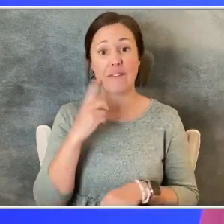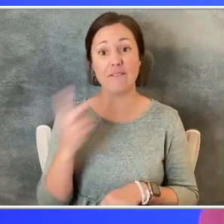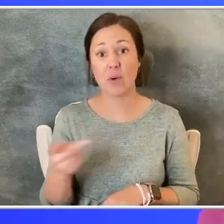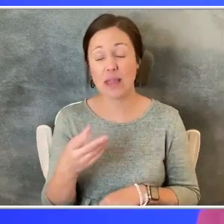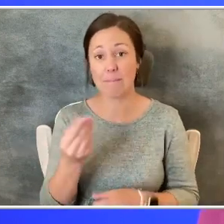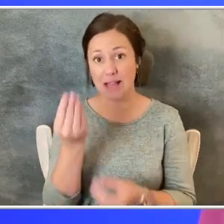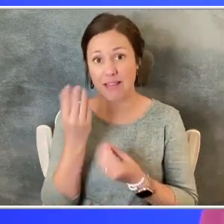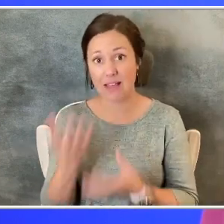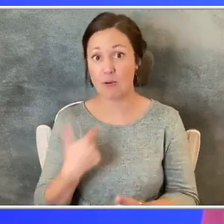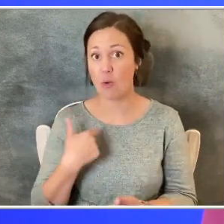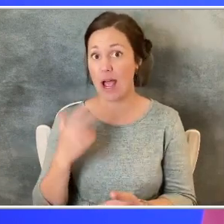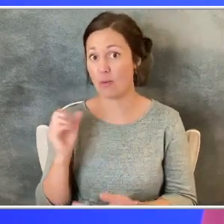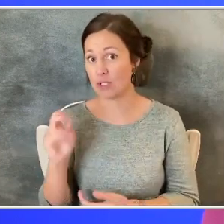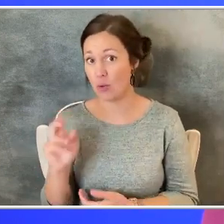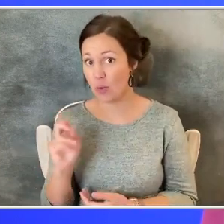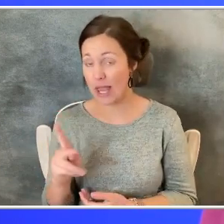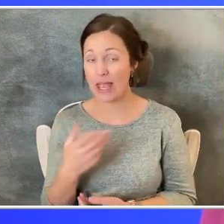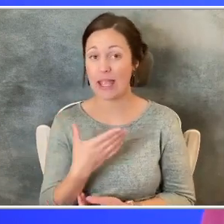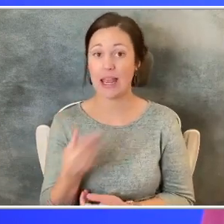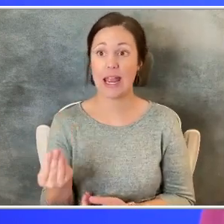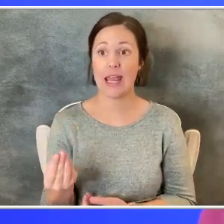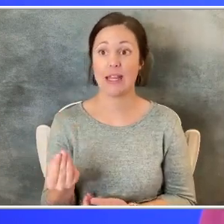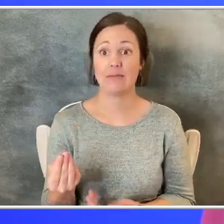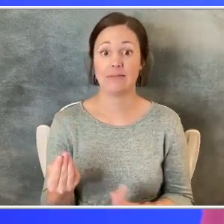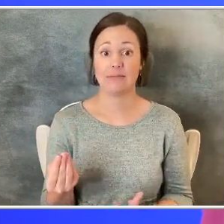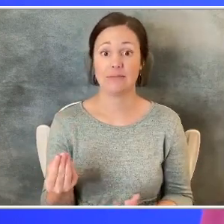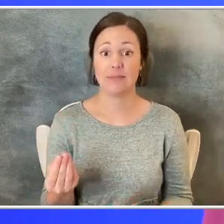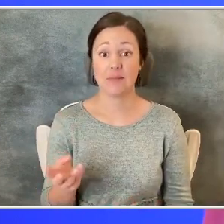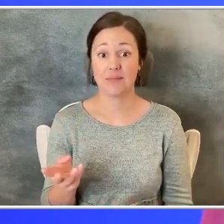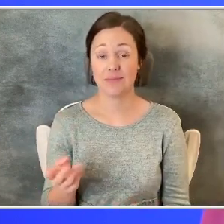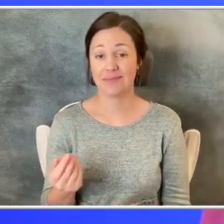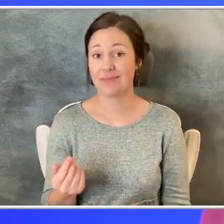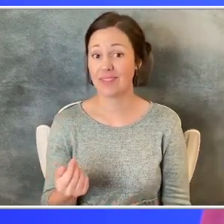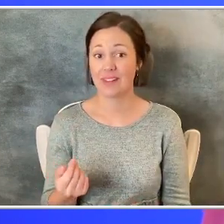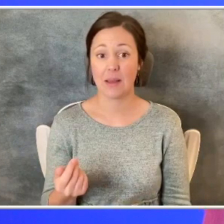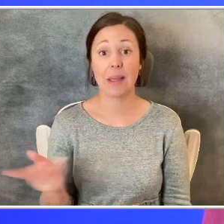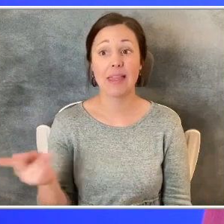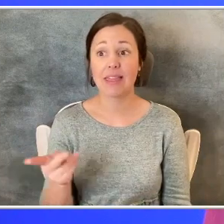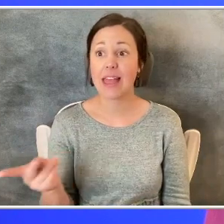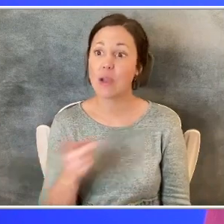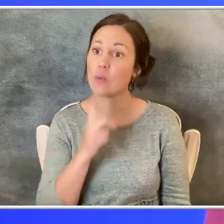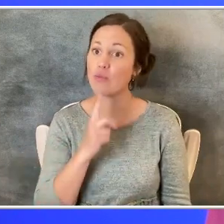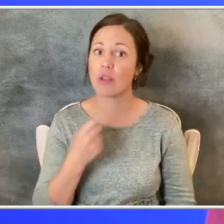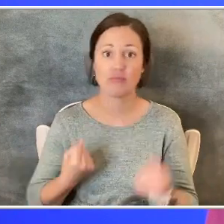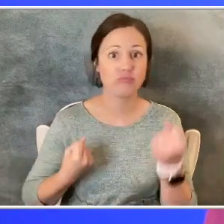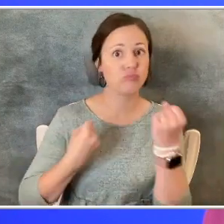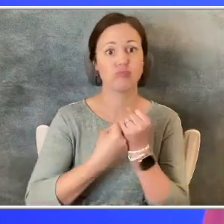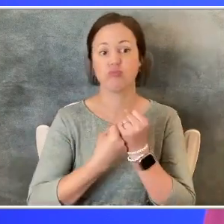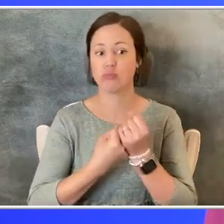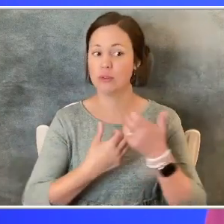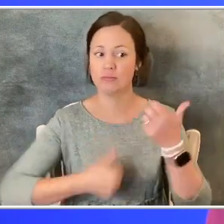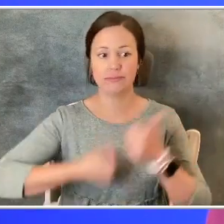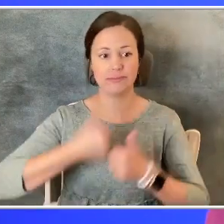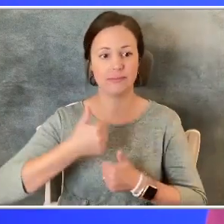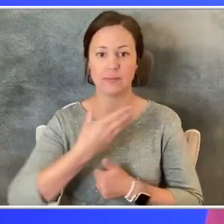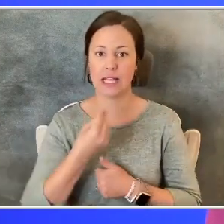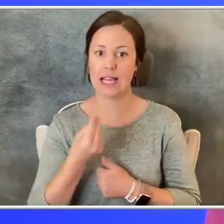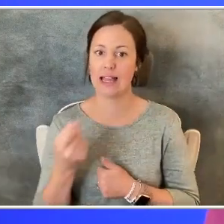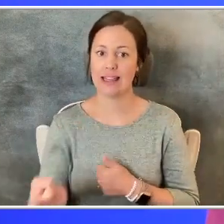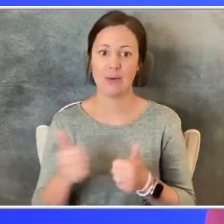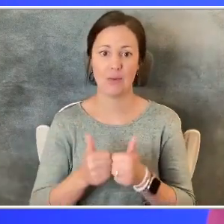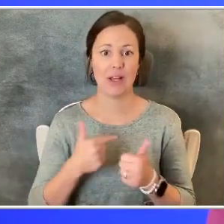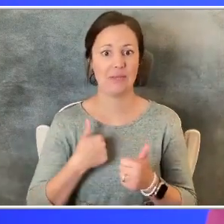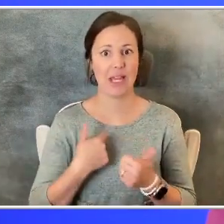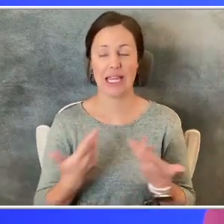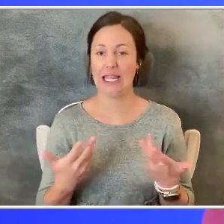And they were every step of the way my biggest cheerleaders and right by my side. And I'm so thankful for